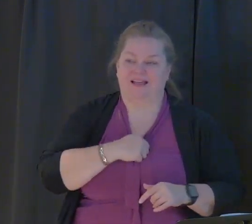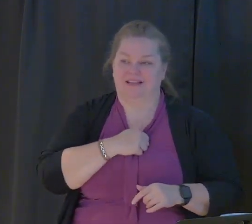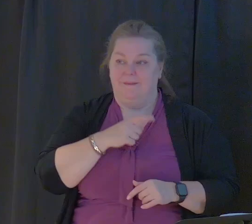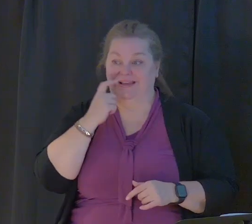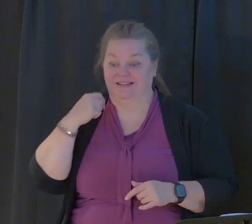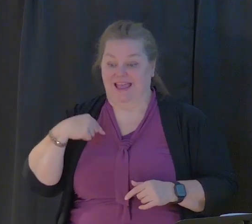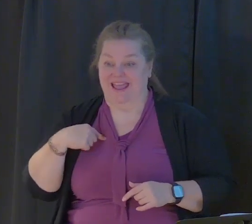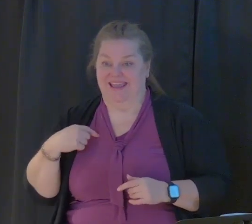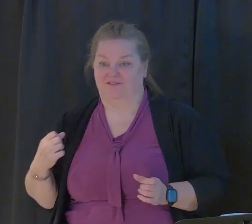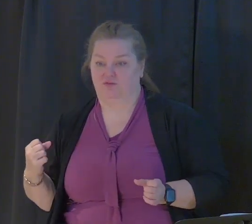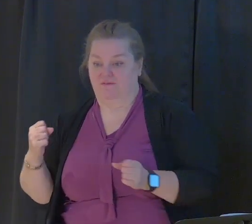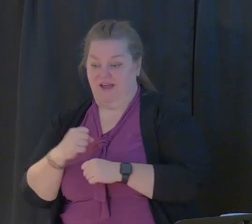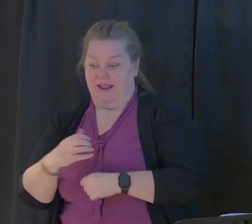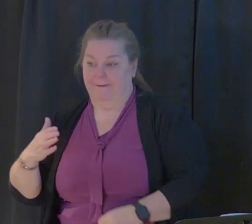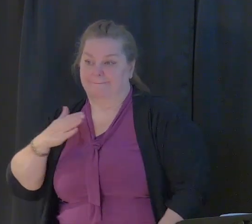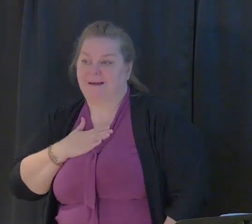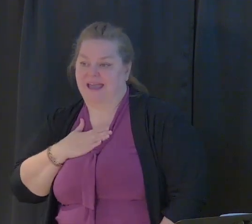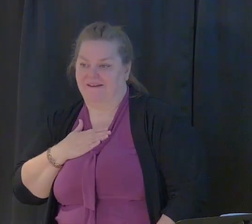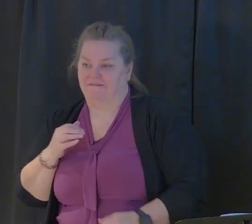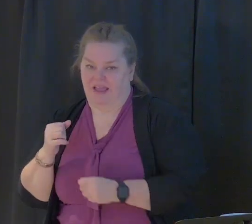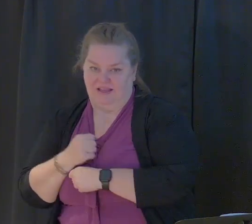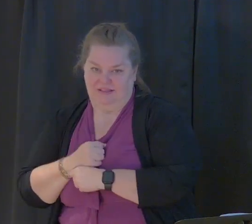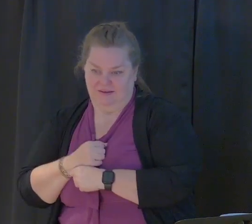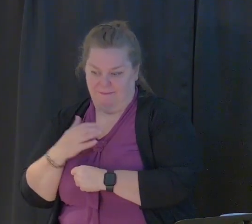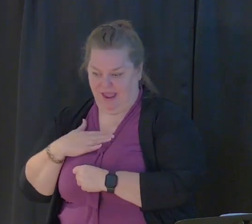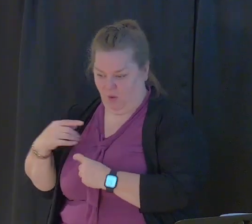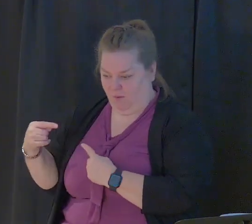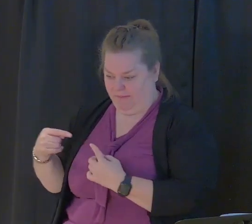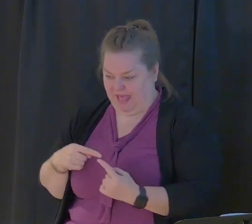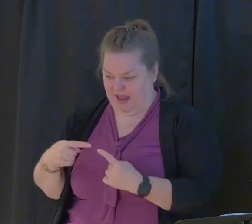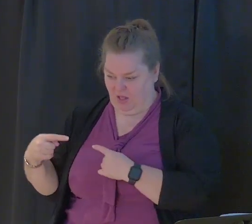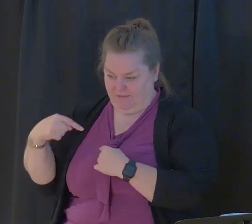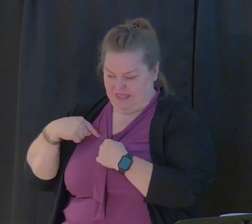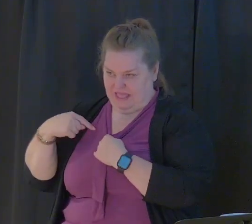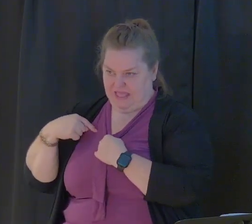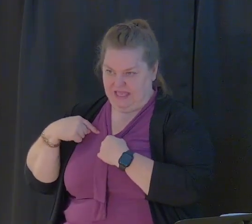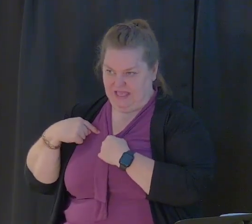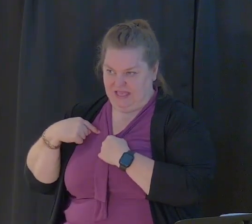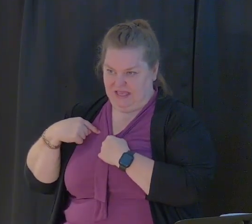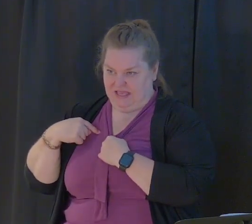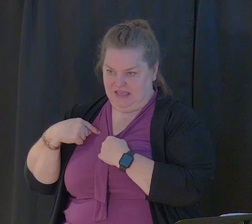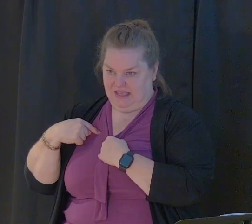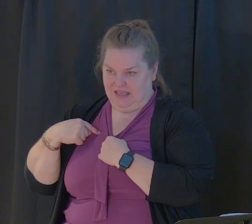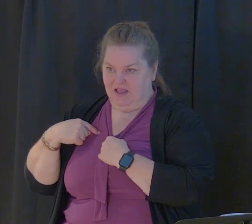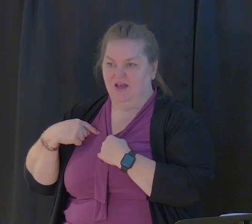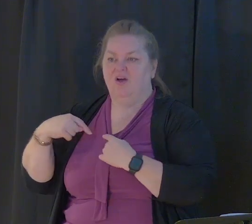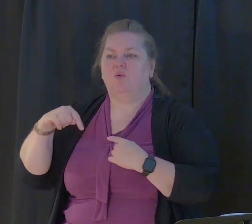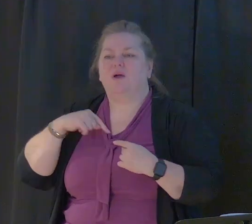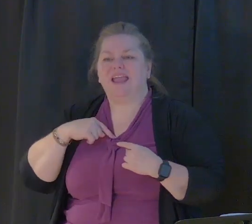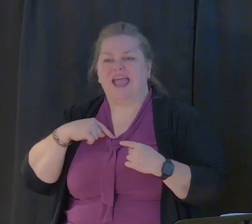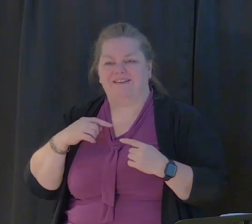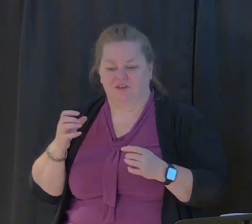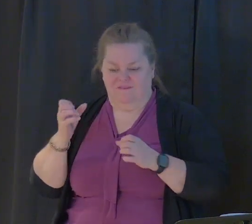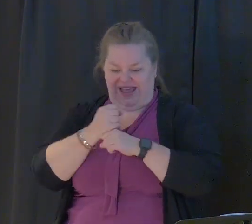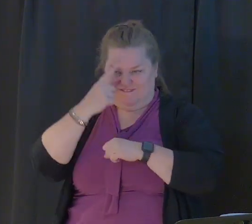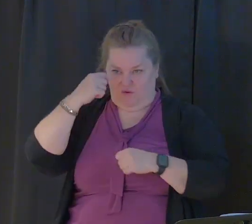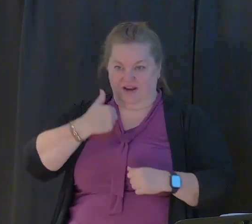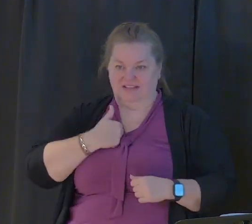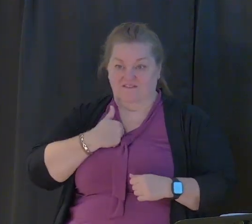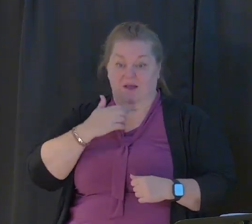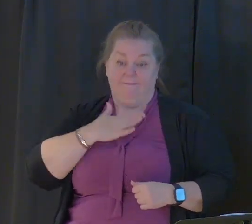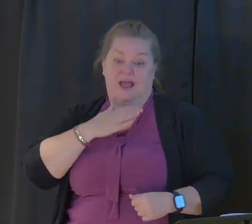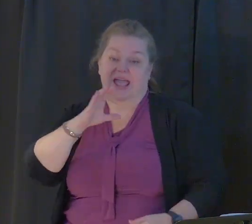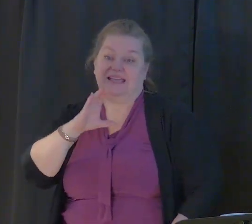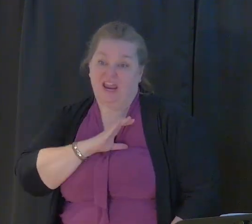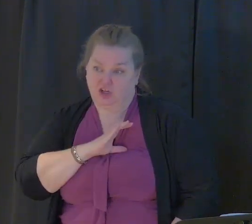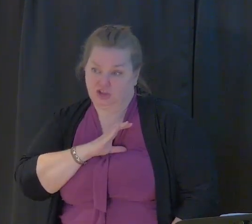fight. Right? We got to fight for our fights. We got to fight for ourselves. My character